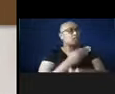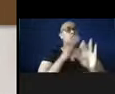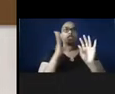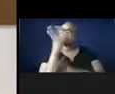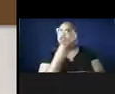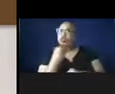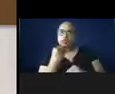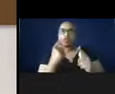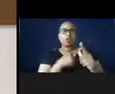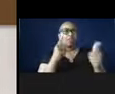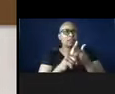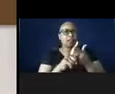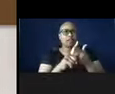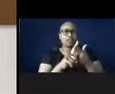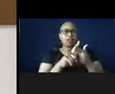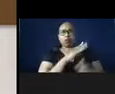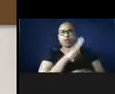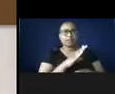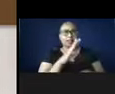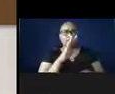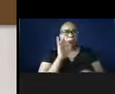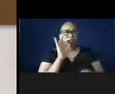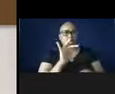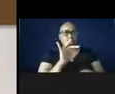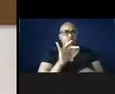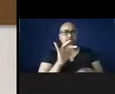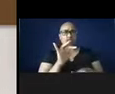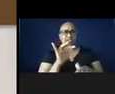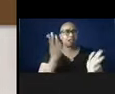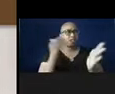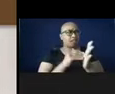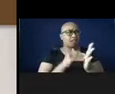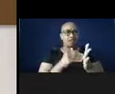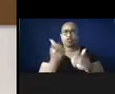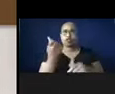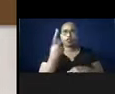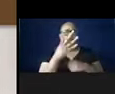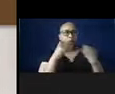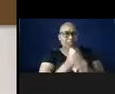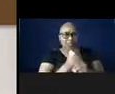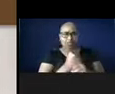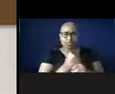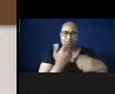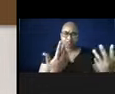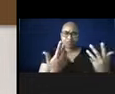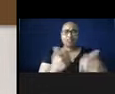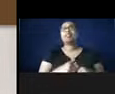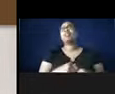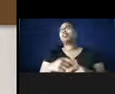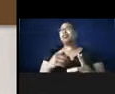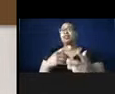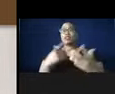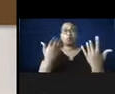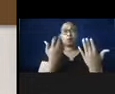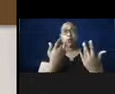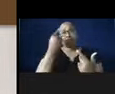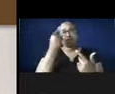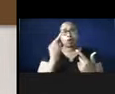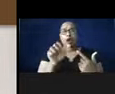years, right? We wait for the next influx of cash, whether that's another donation or that's